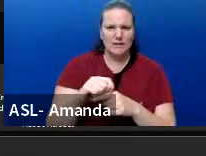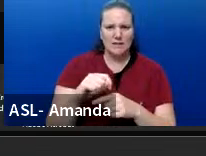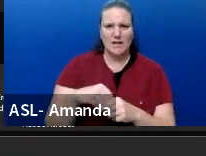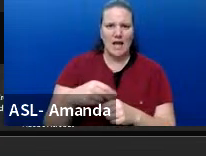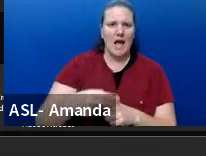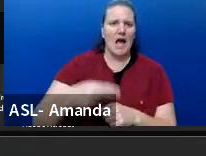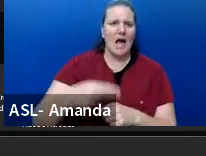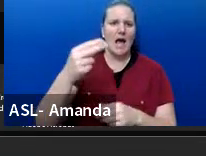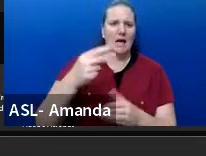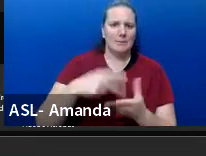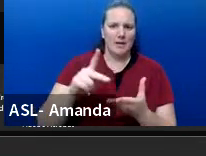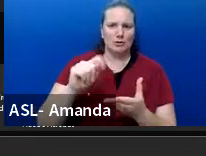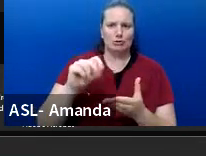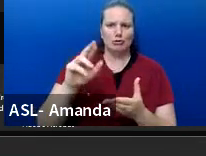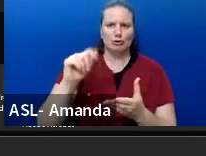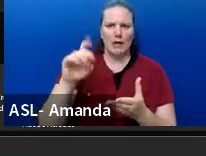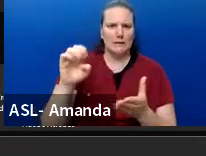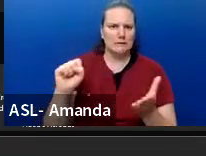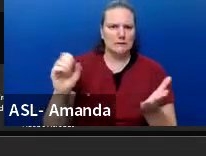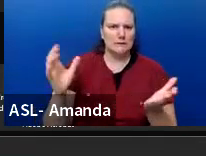paid trades?